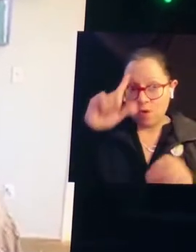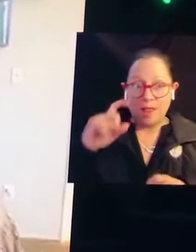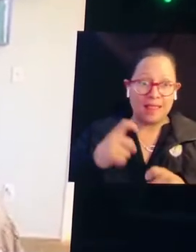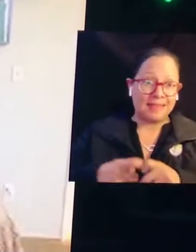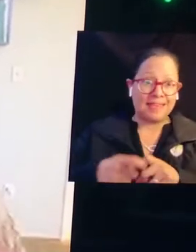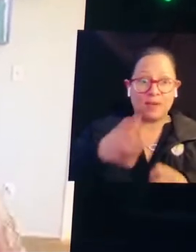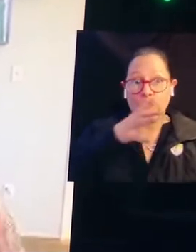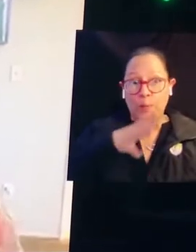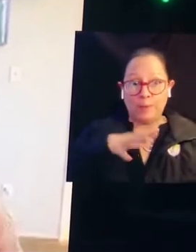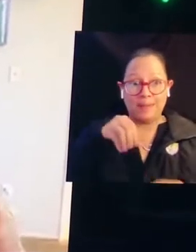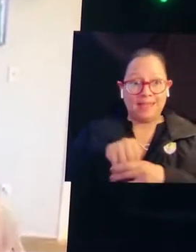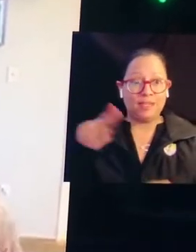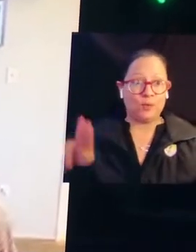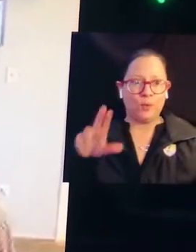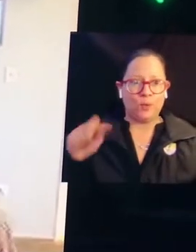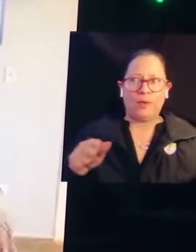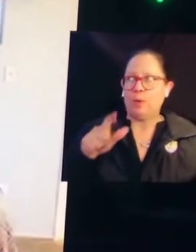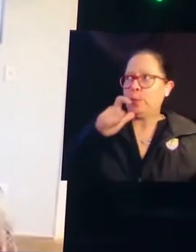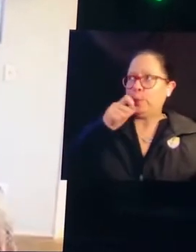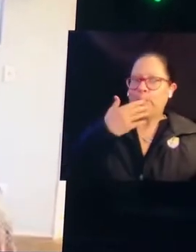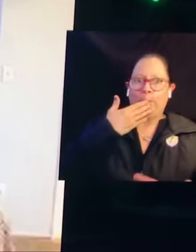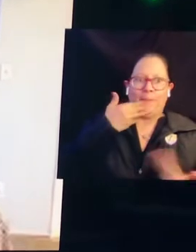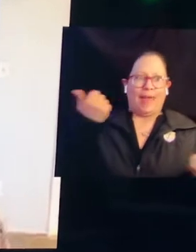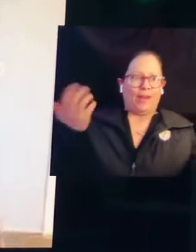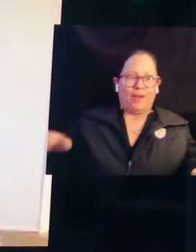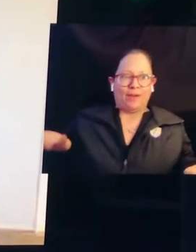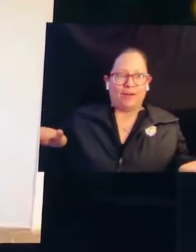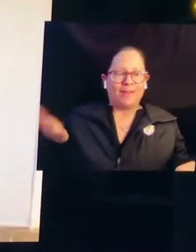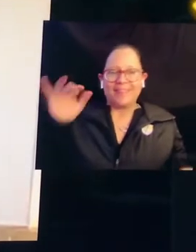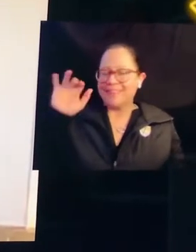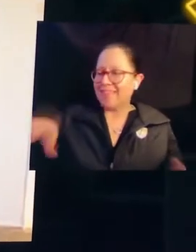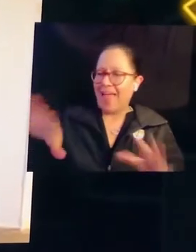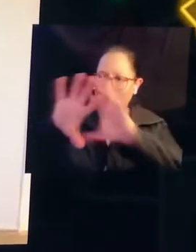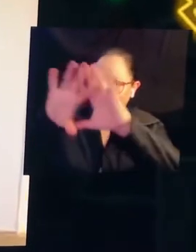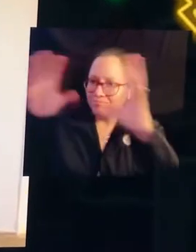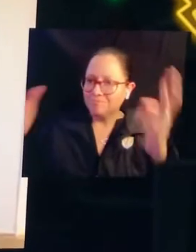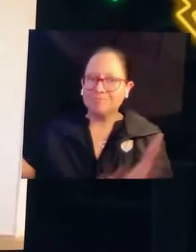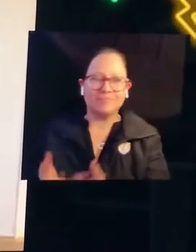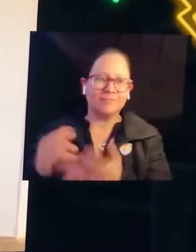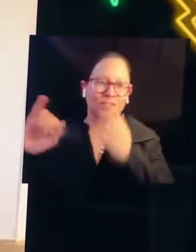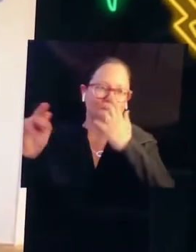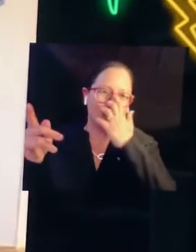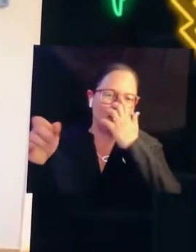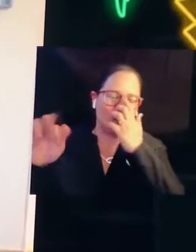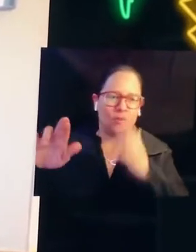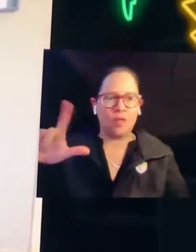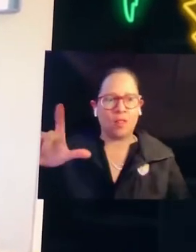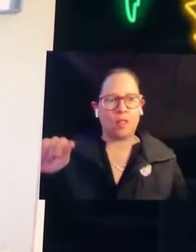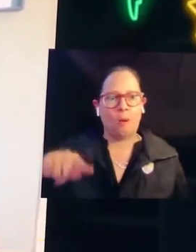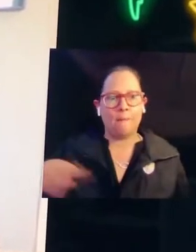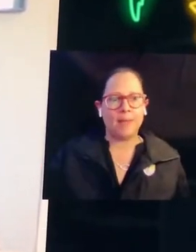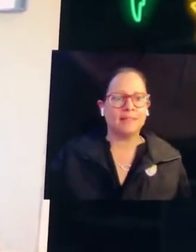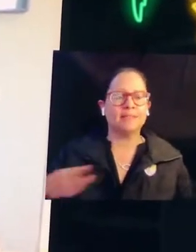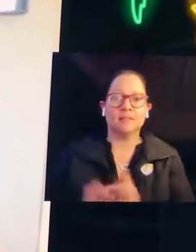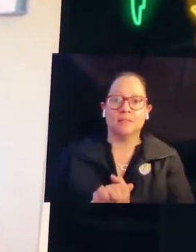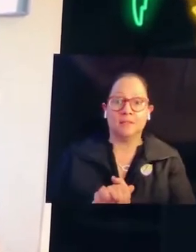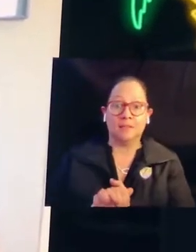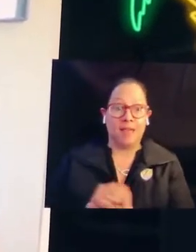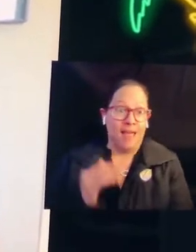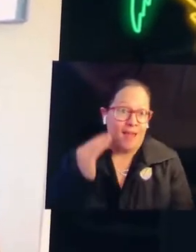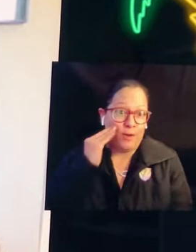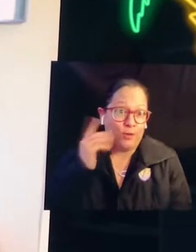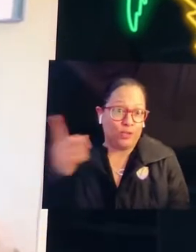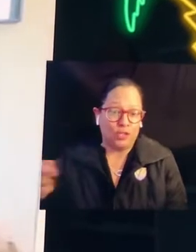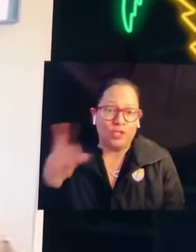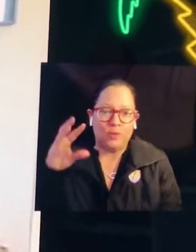States. Who could be a better embodiment of that than Jennifer Lopez? Plus, I knew that she was in the running for